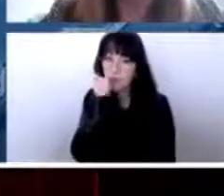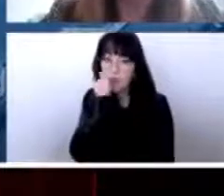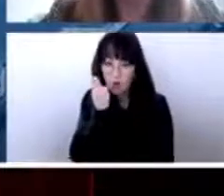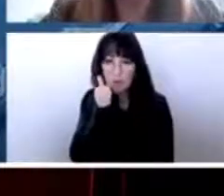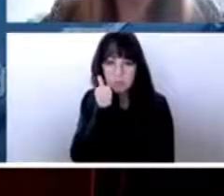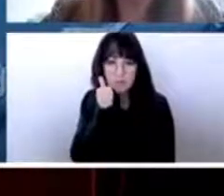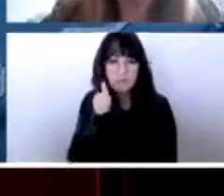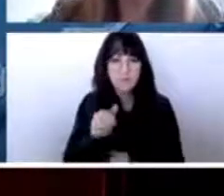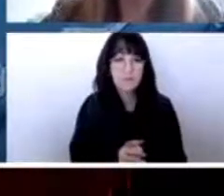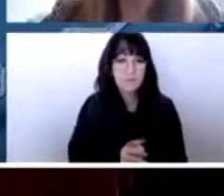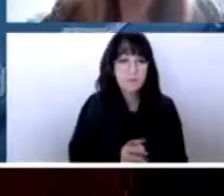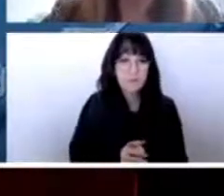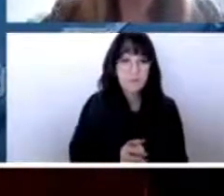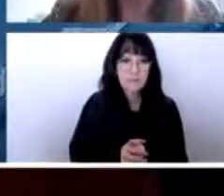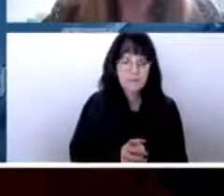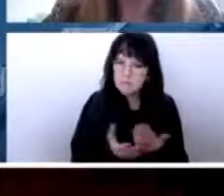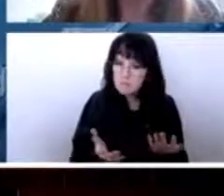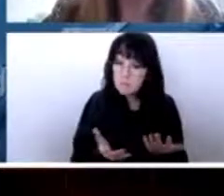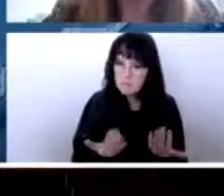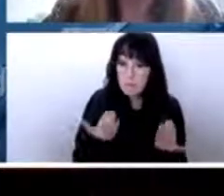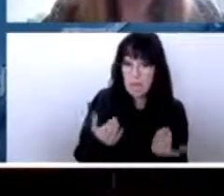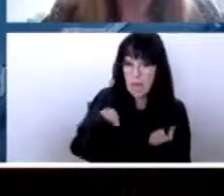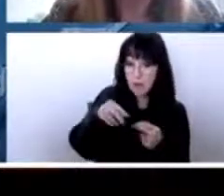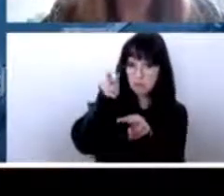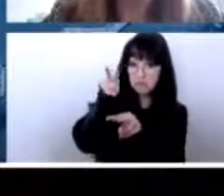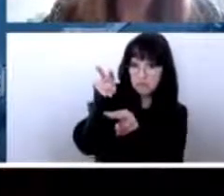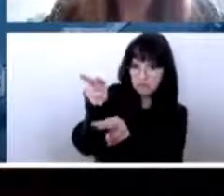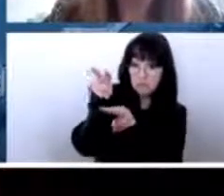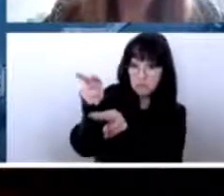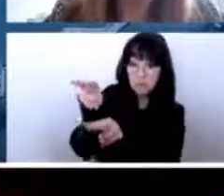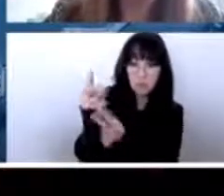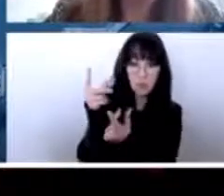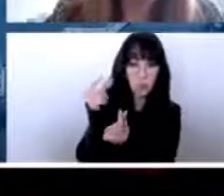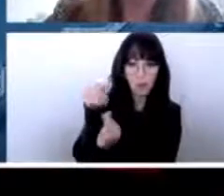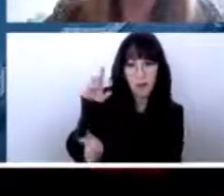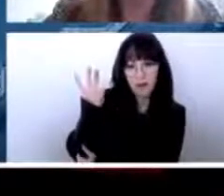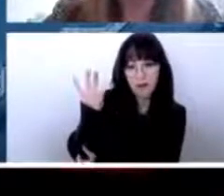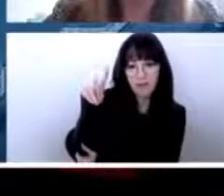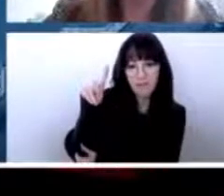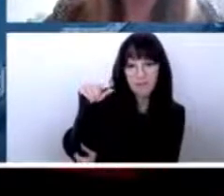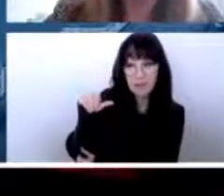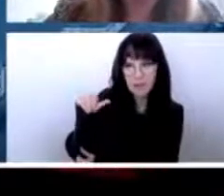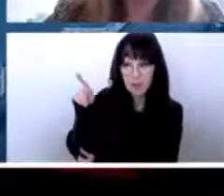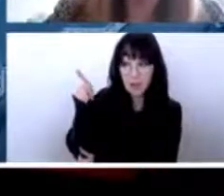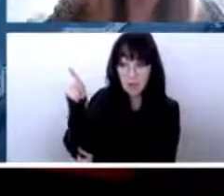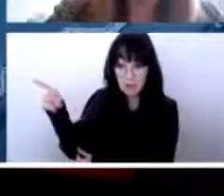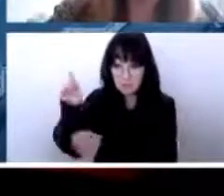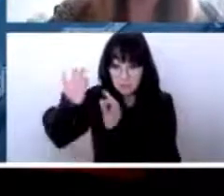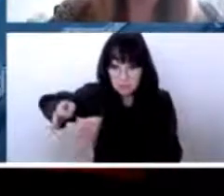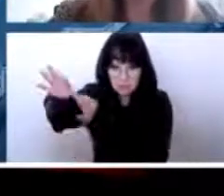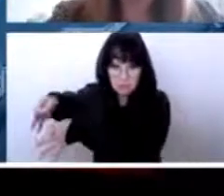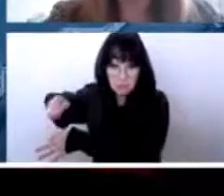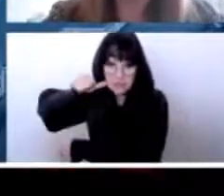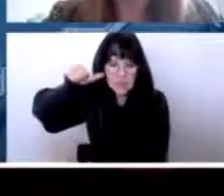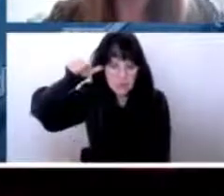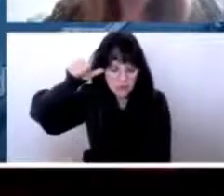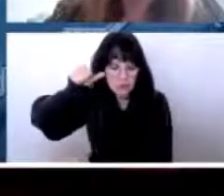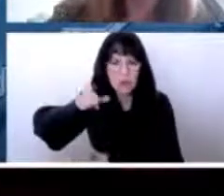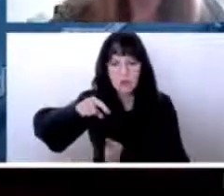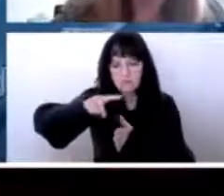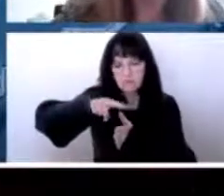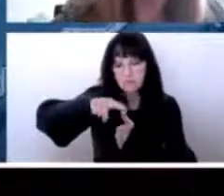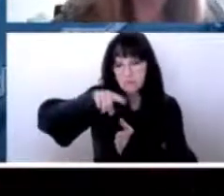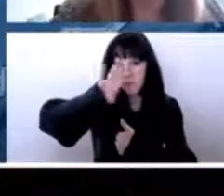we are excited to see some of the moves that FDA has made yesterday. So that includes boosters